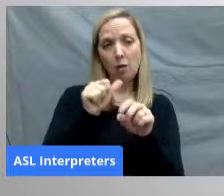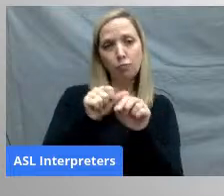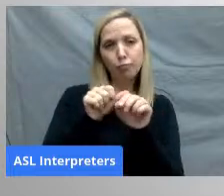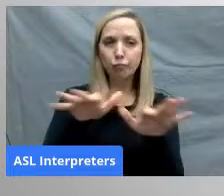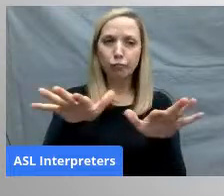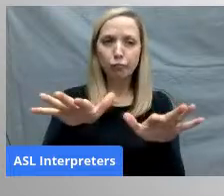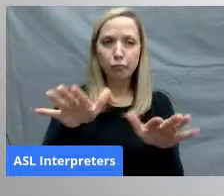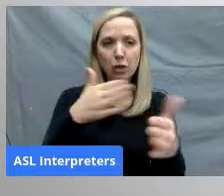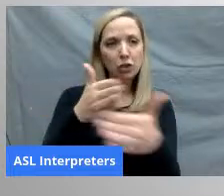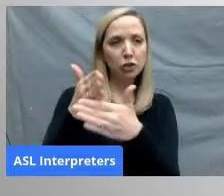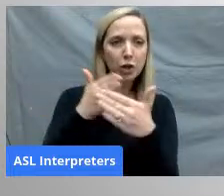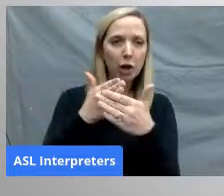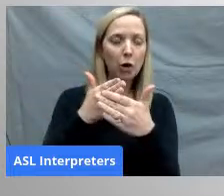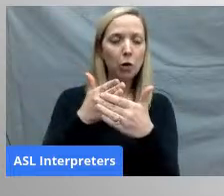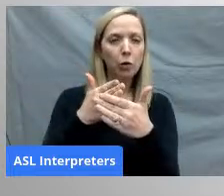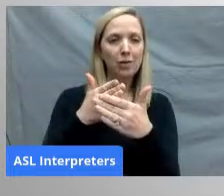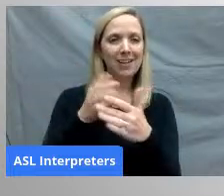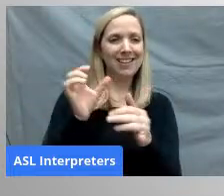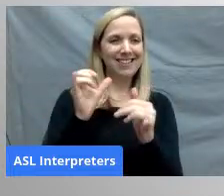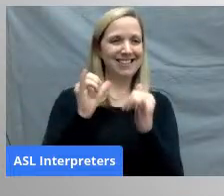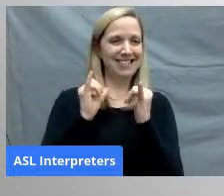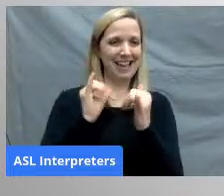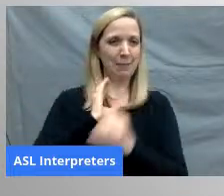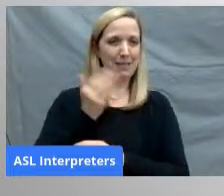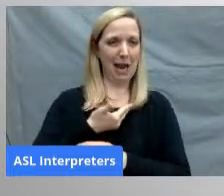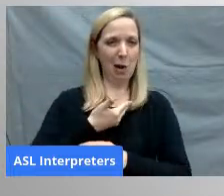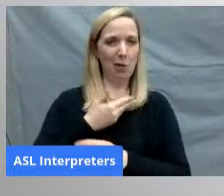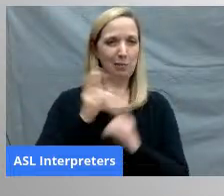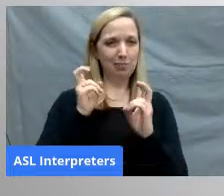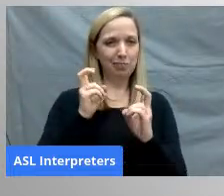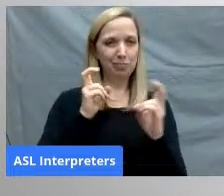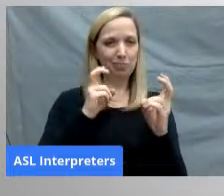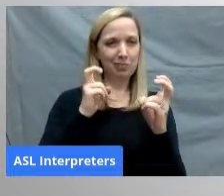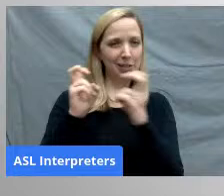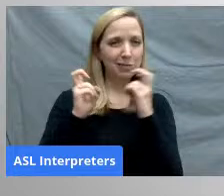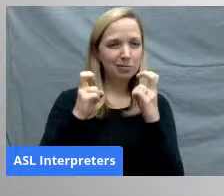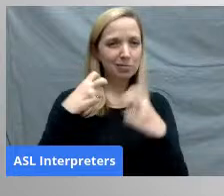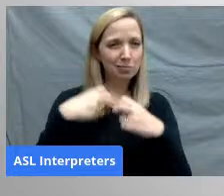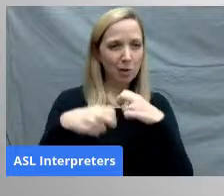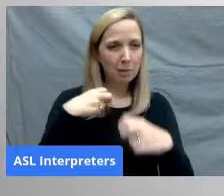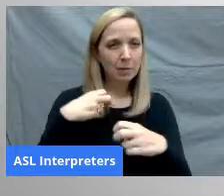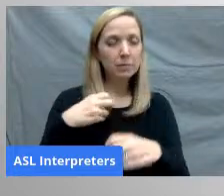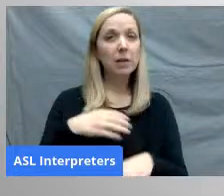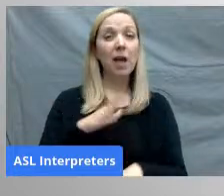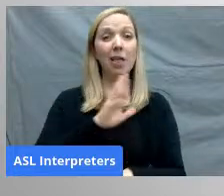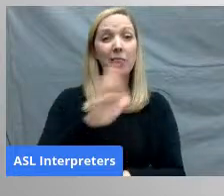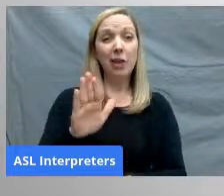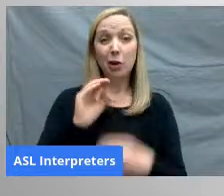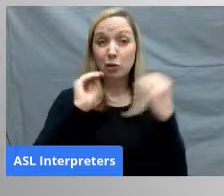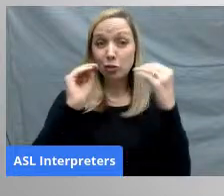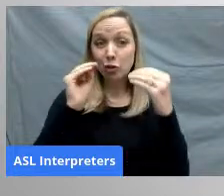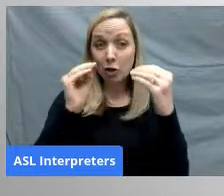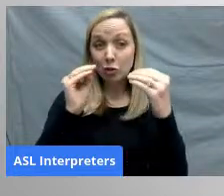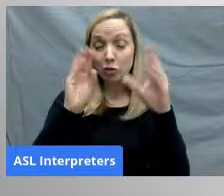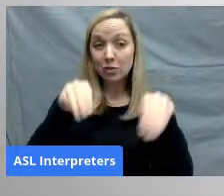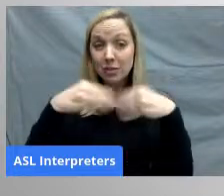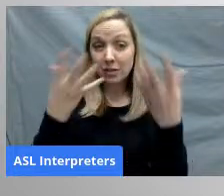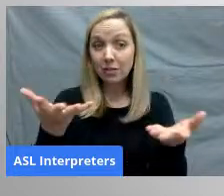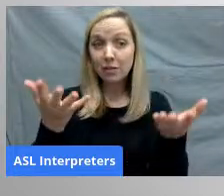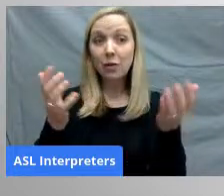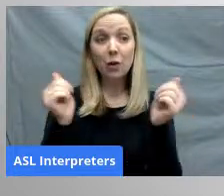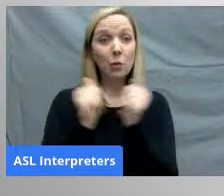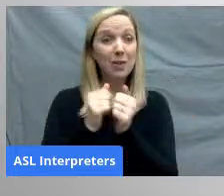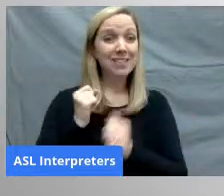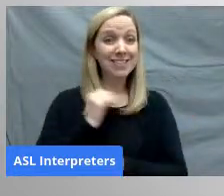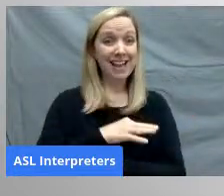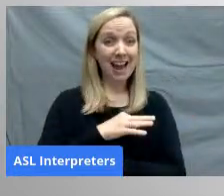but they have a lot of problems with their instructional delivery, with the staff, with